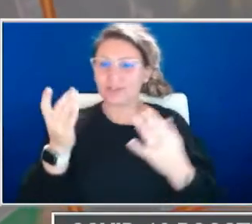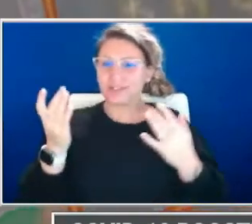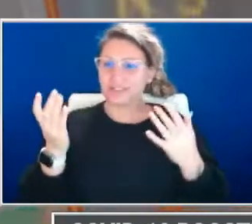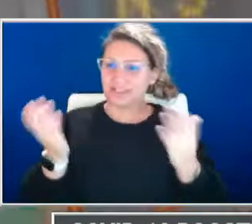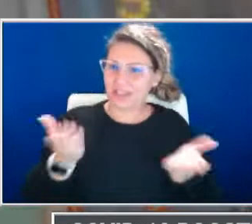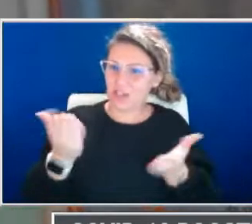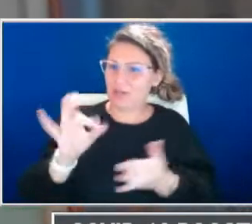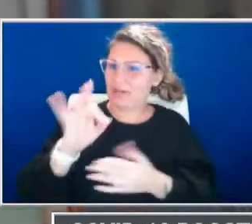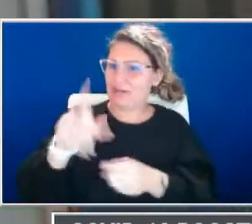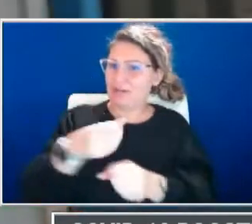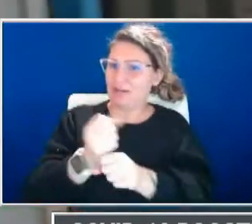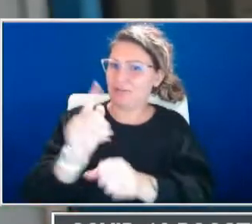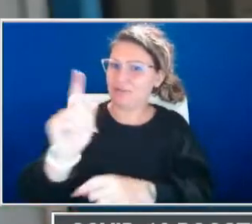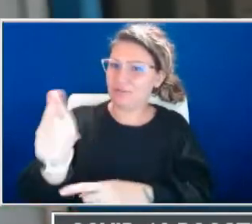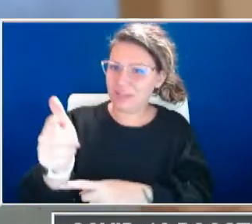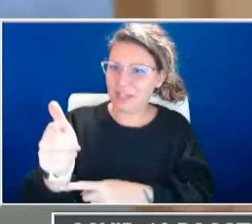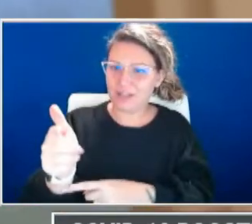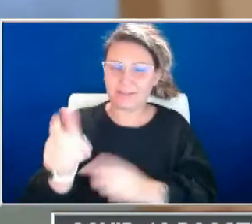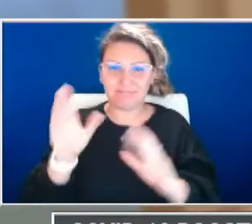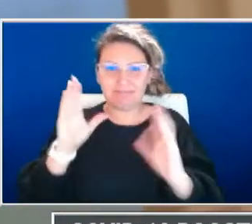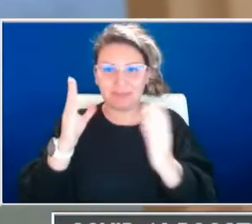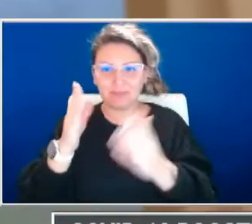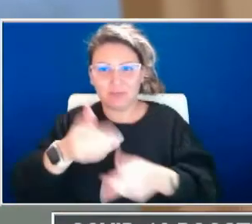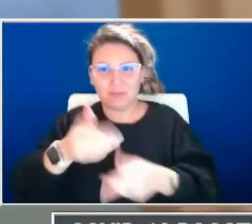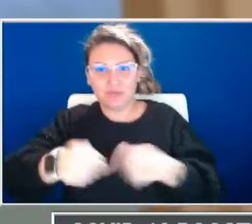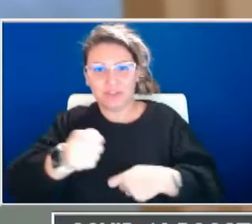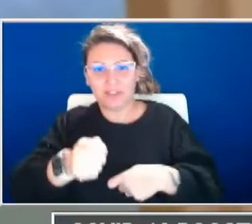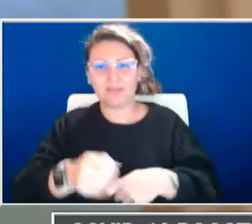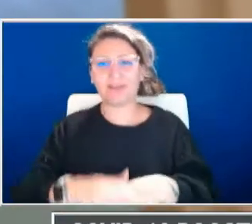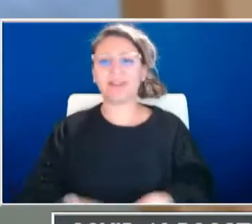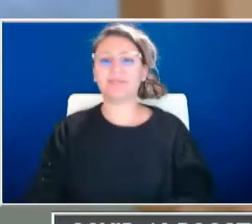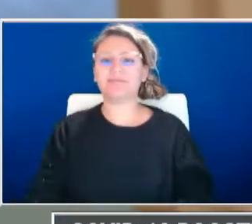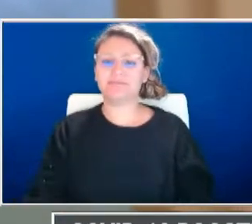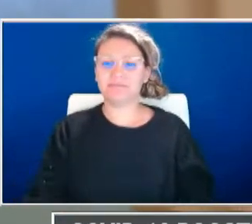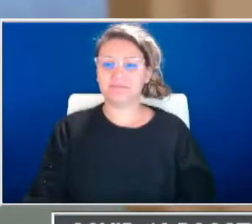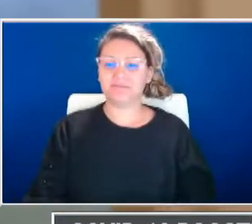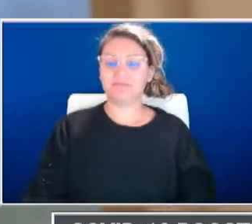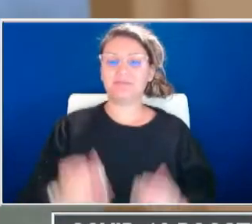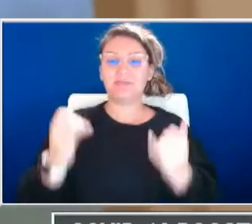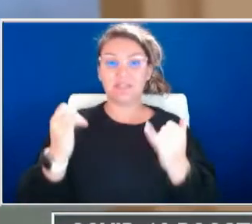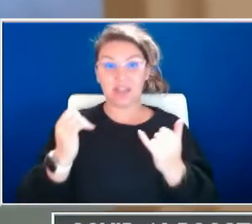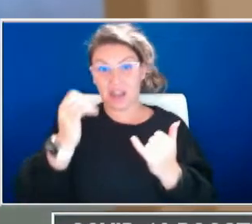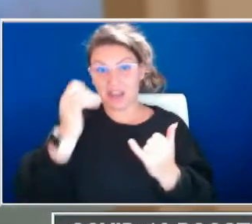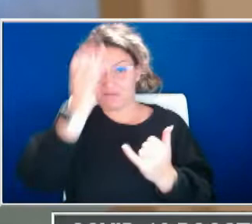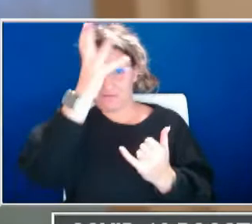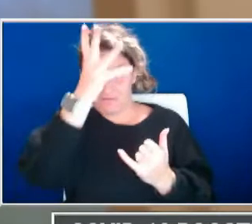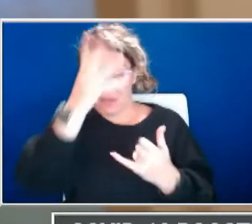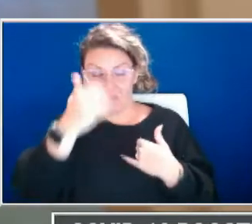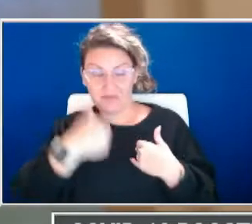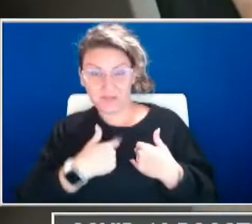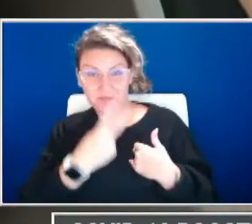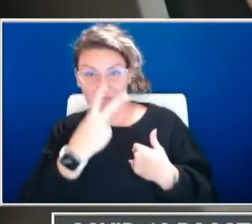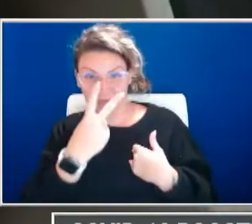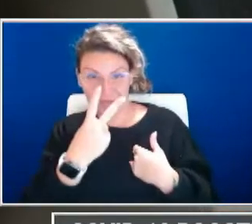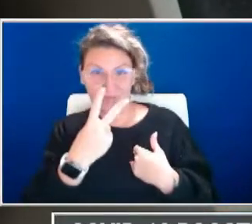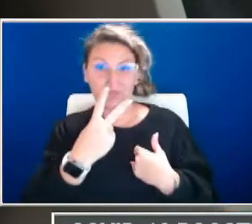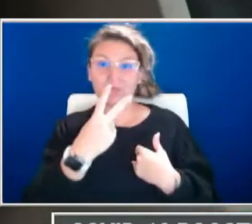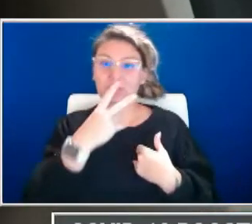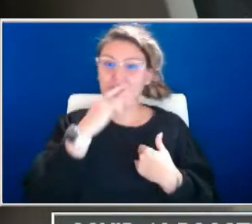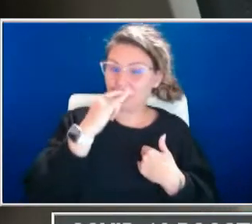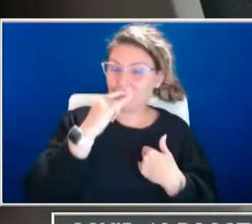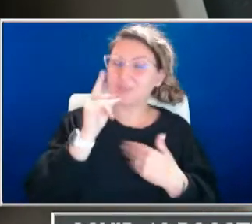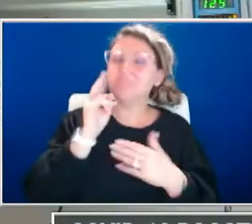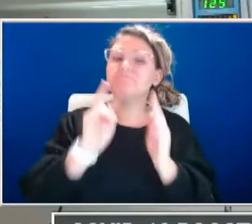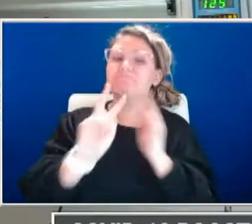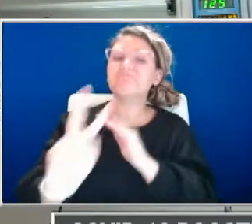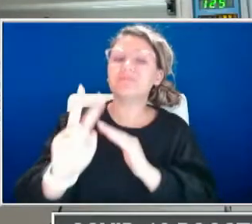later, getting a similar transplant. Today, the father of 2 says he's looking forward to the future with so much to